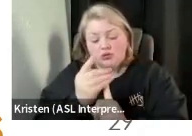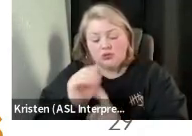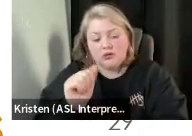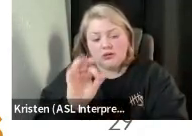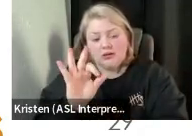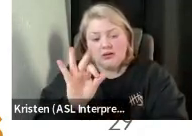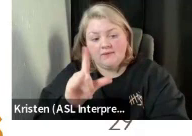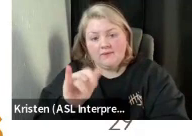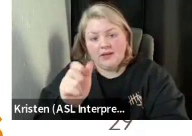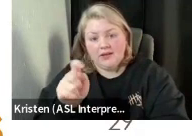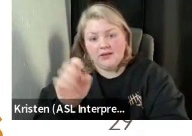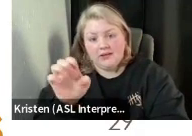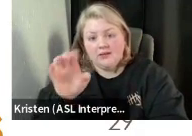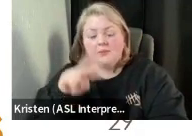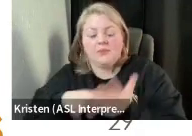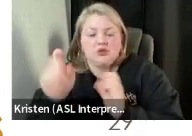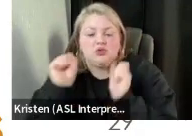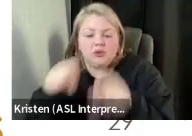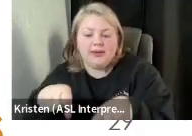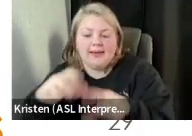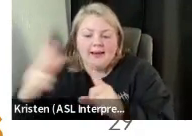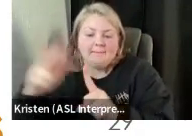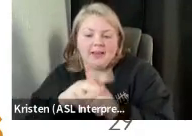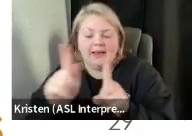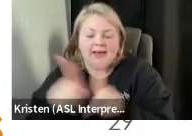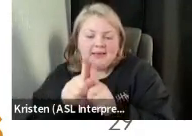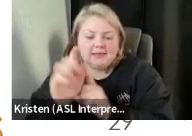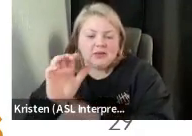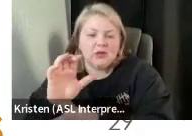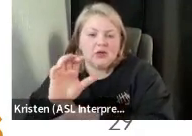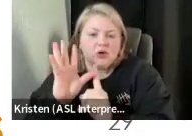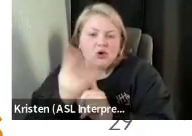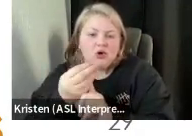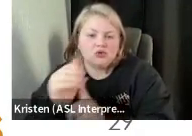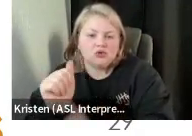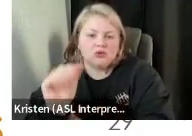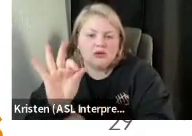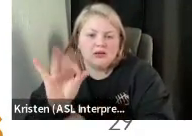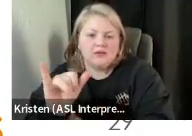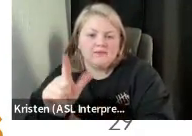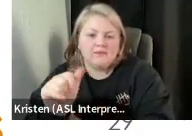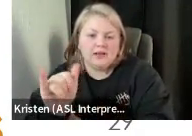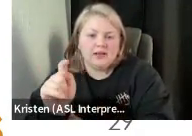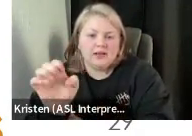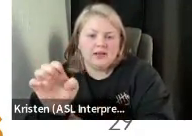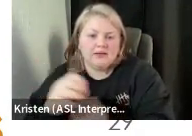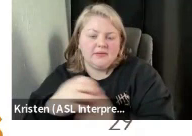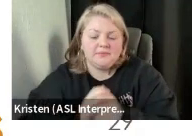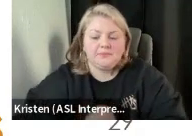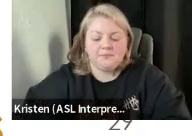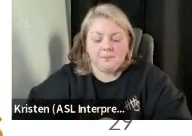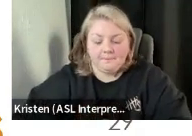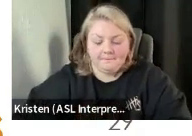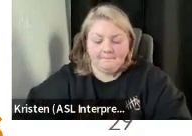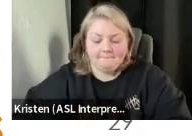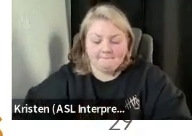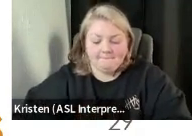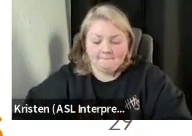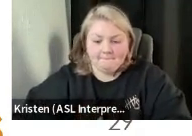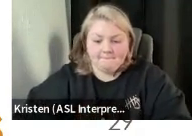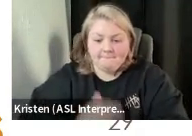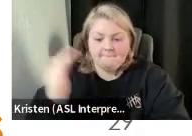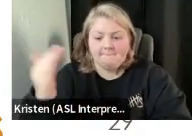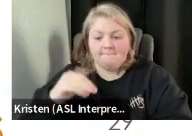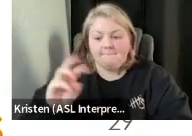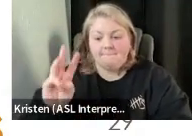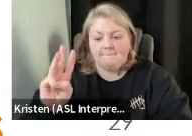cultural affiliate. Okay. All right. Just wanted to clarify. Thank you. You're welcome. And we also have Michelle with her